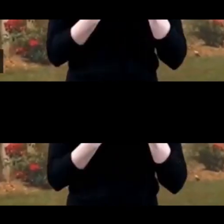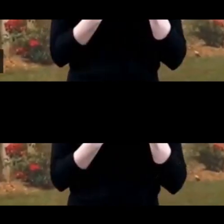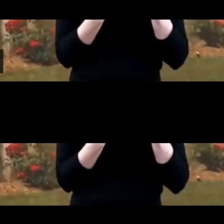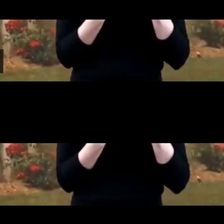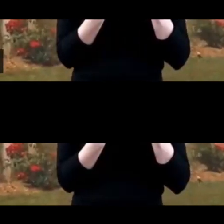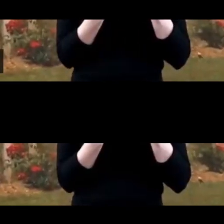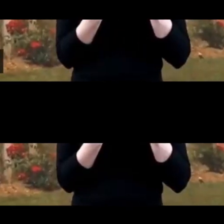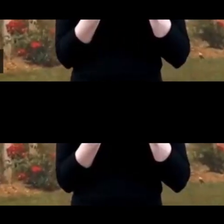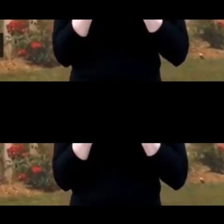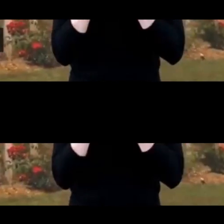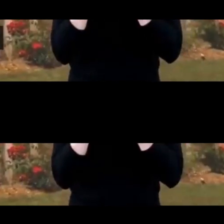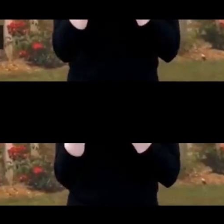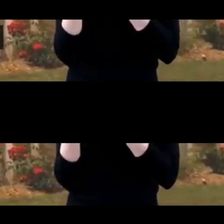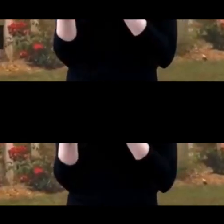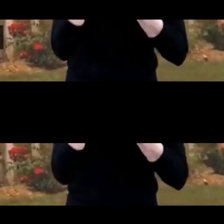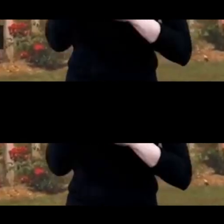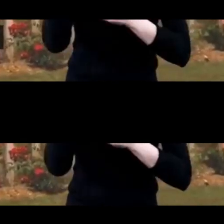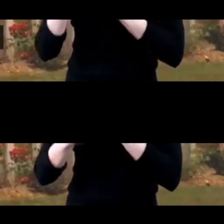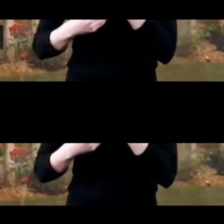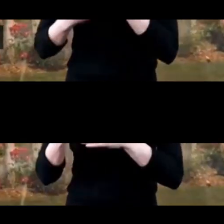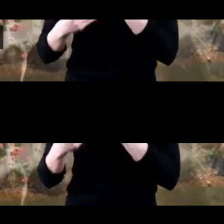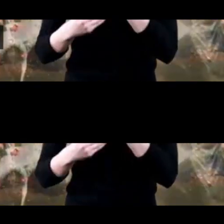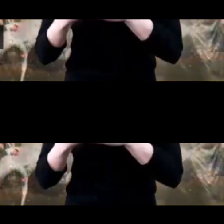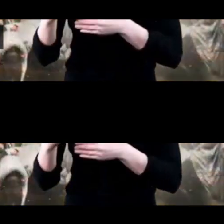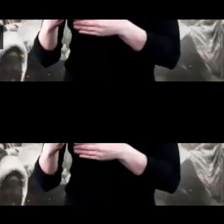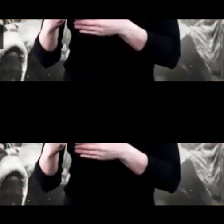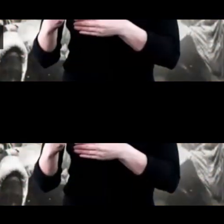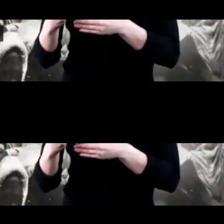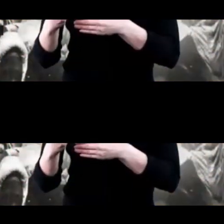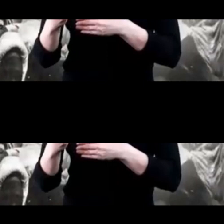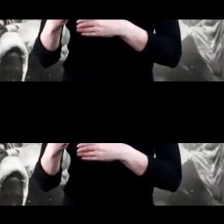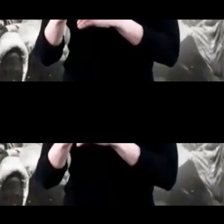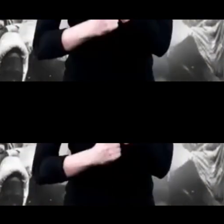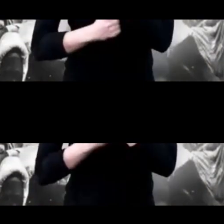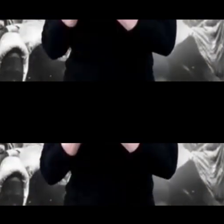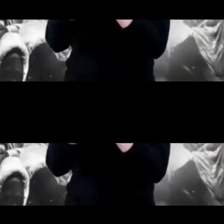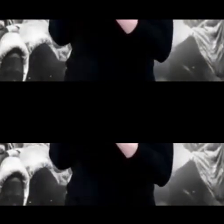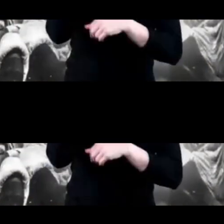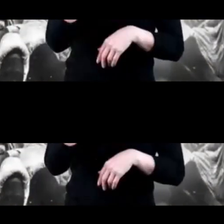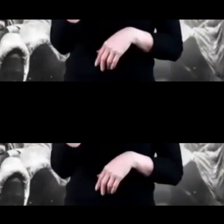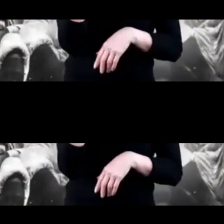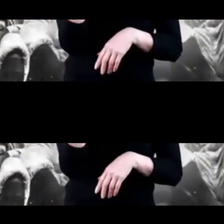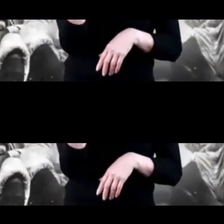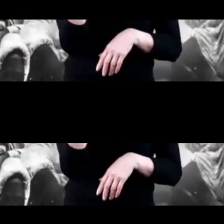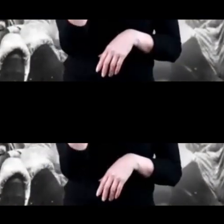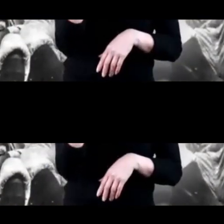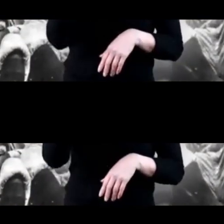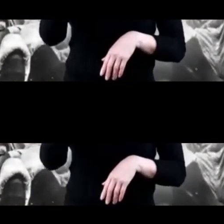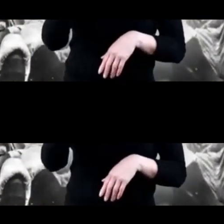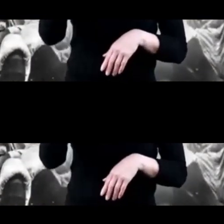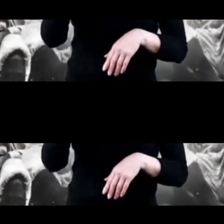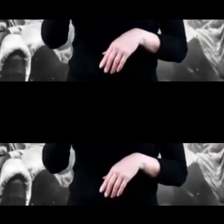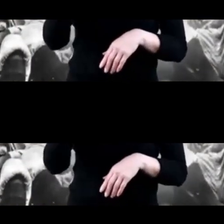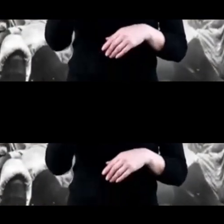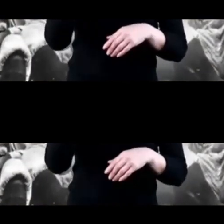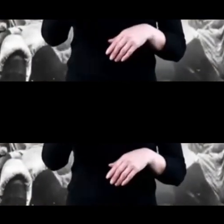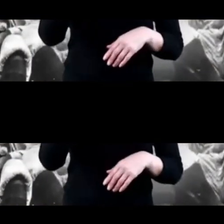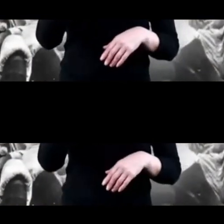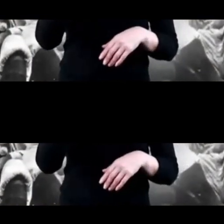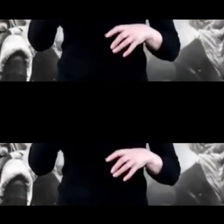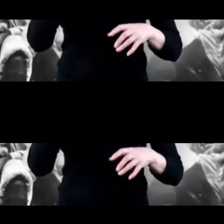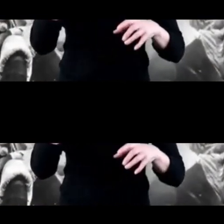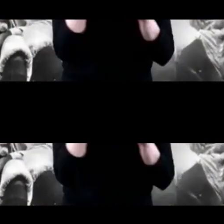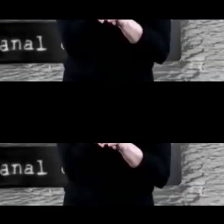sadness lingers for generations. It was the year 1914. The Boston Braves had just won the